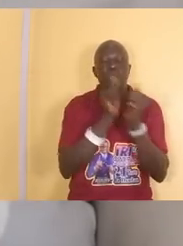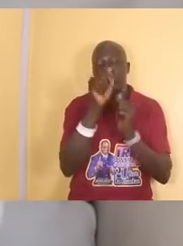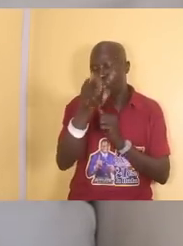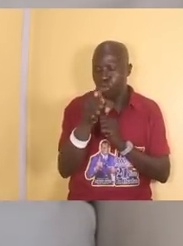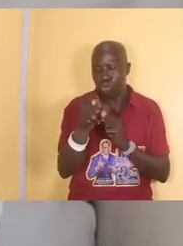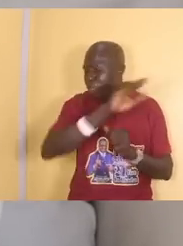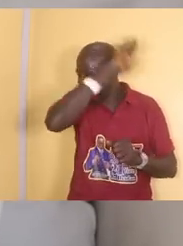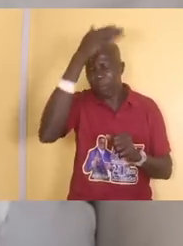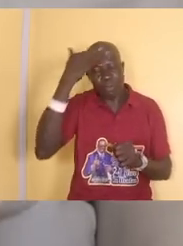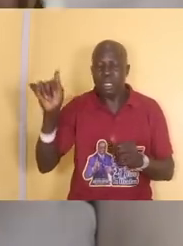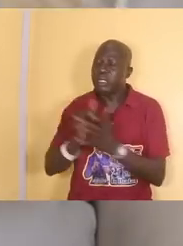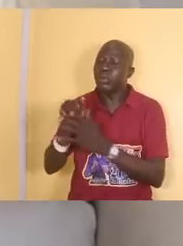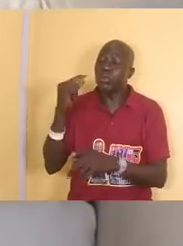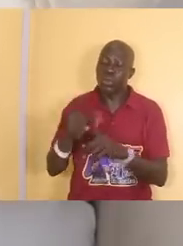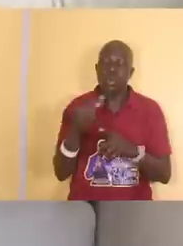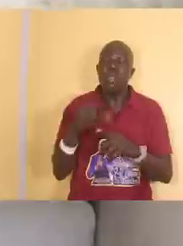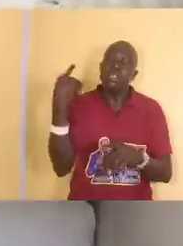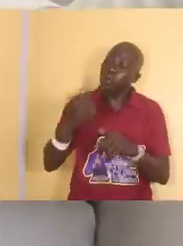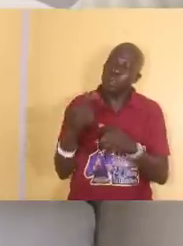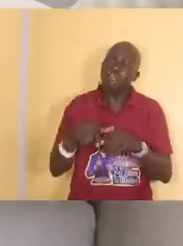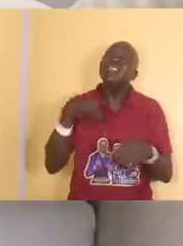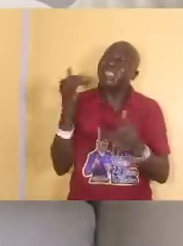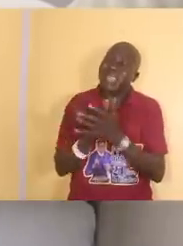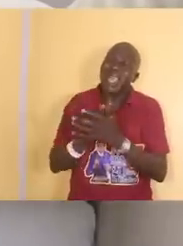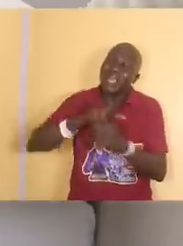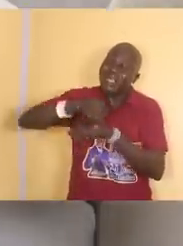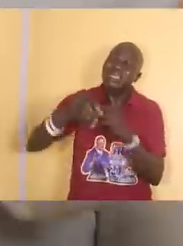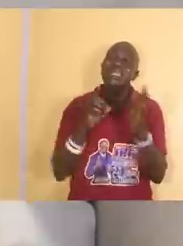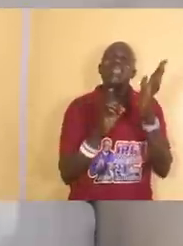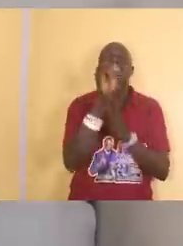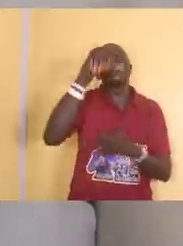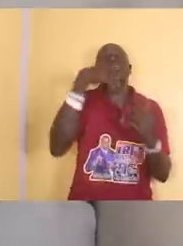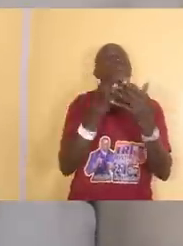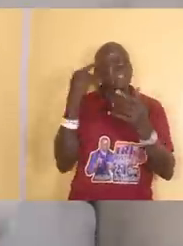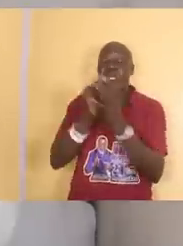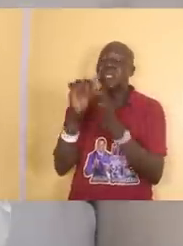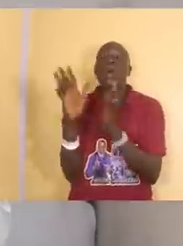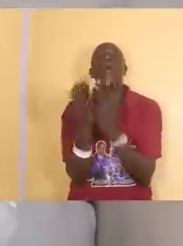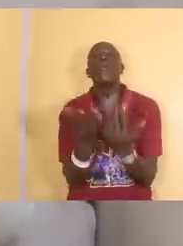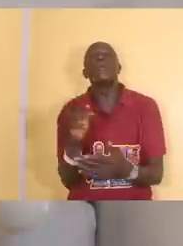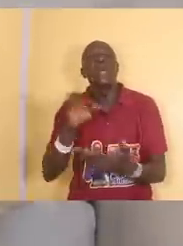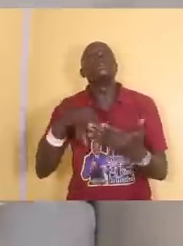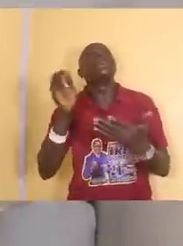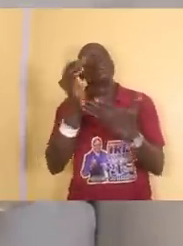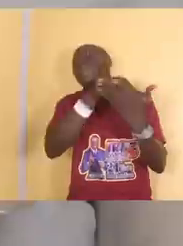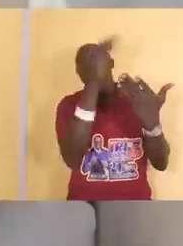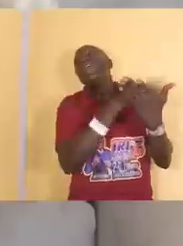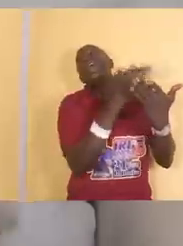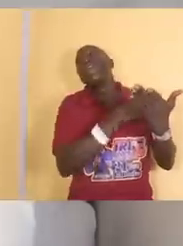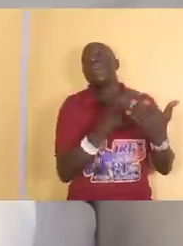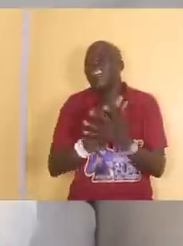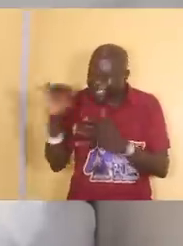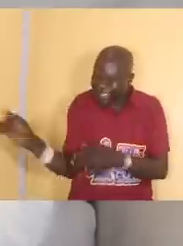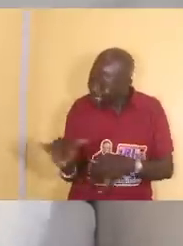with you. He doesn't forget what he has said in this room. Look at all the books that we come to